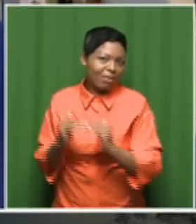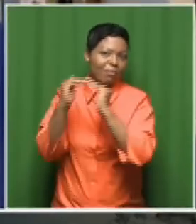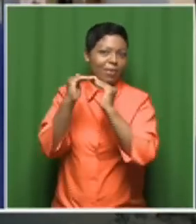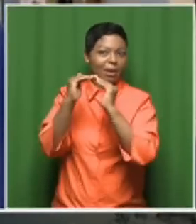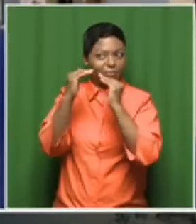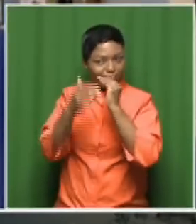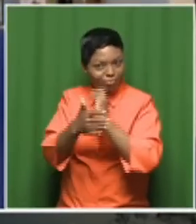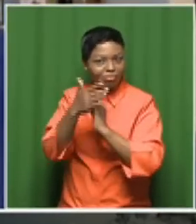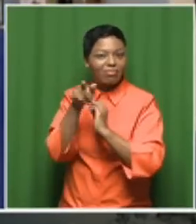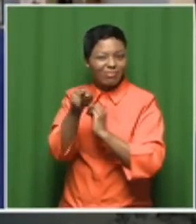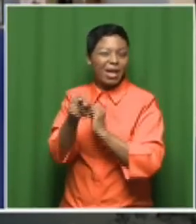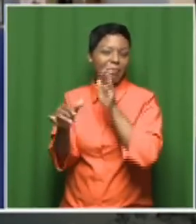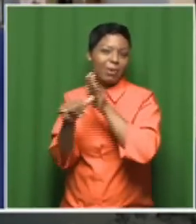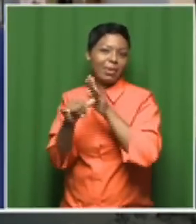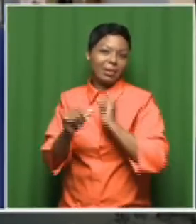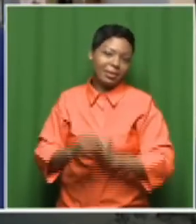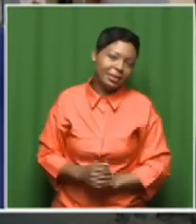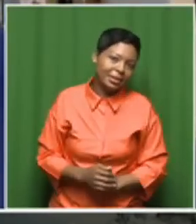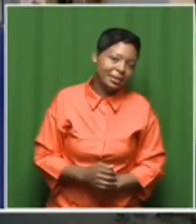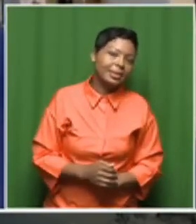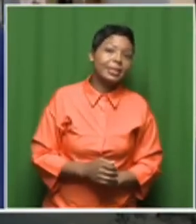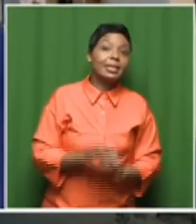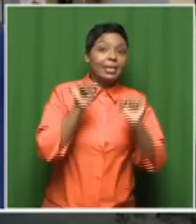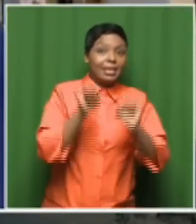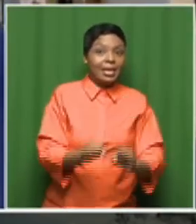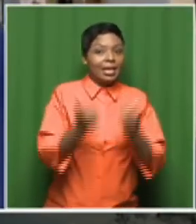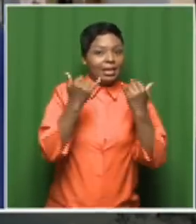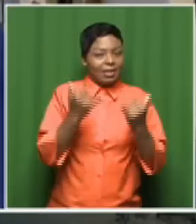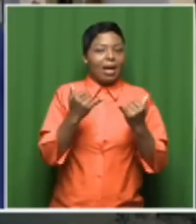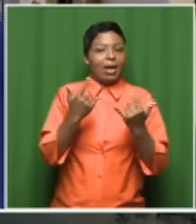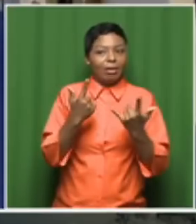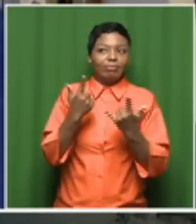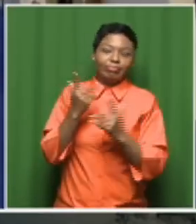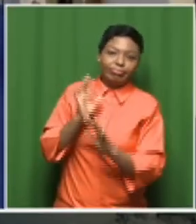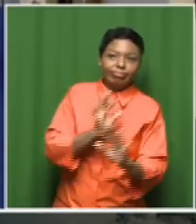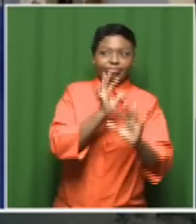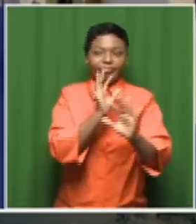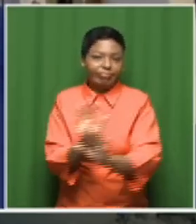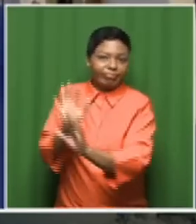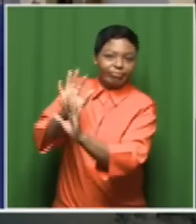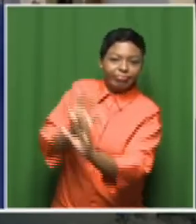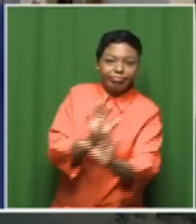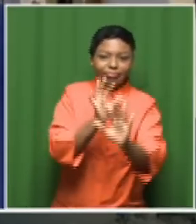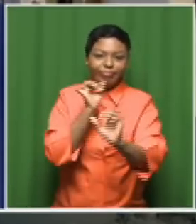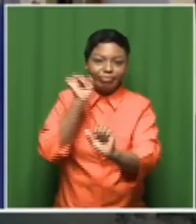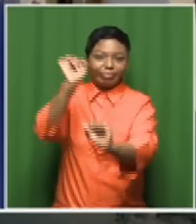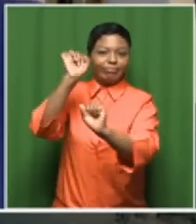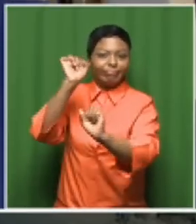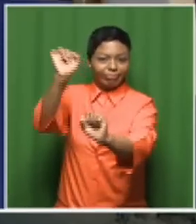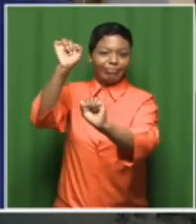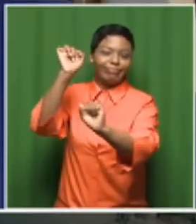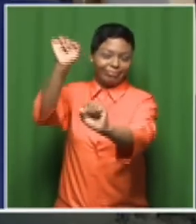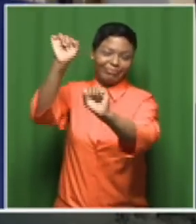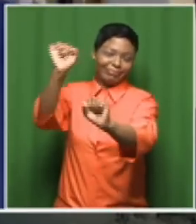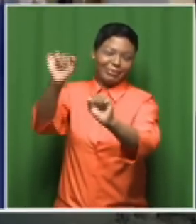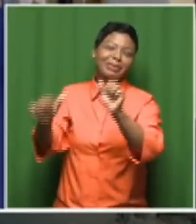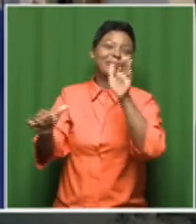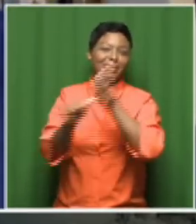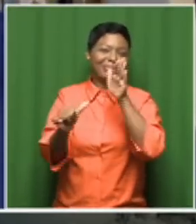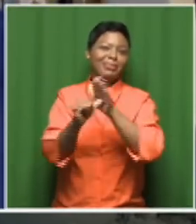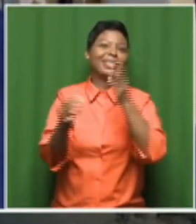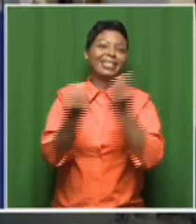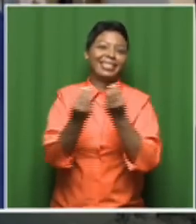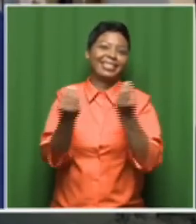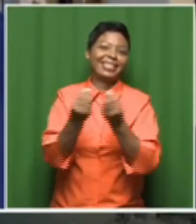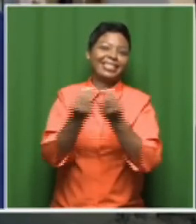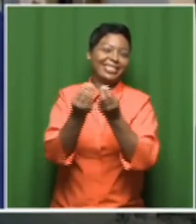We didn't even talk about strikes, taking to the streets. Is protest action still the relevant thing? That's a big